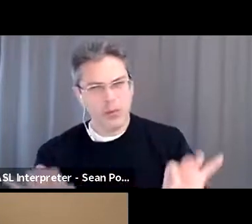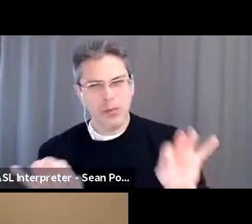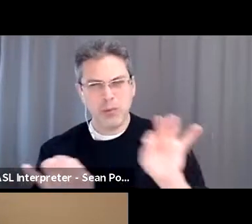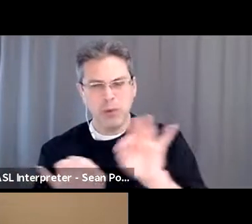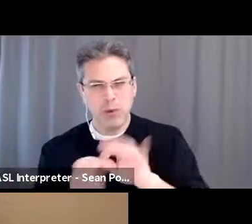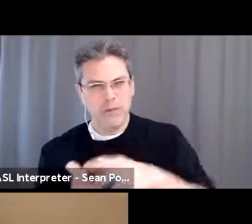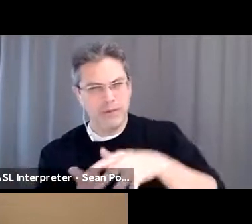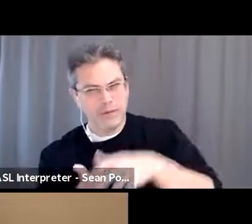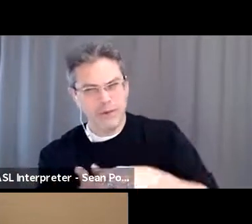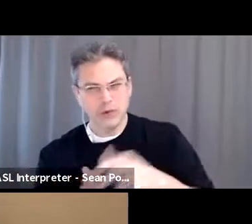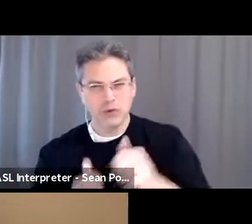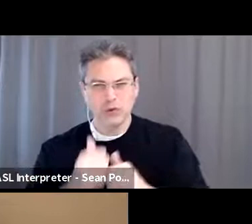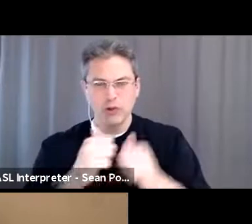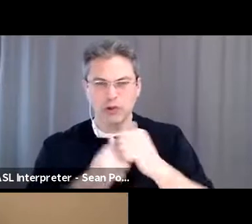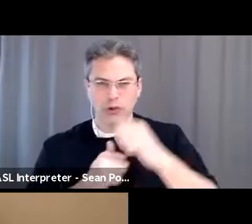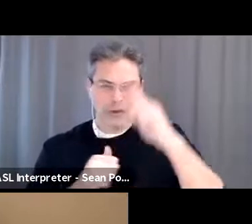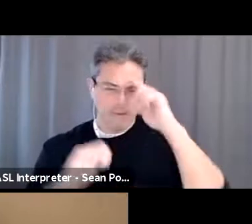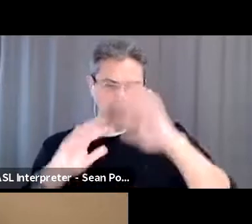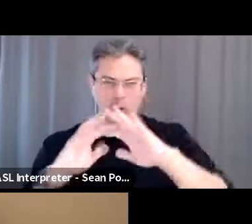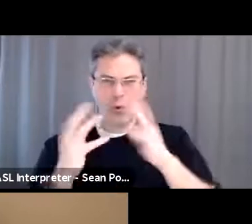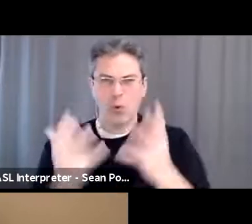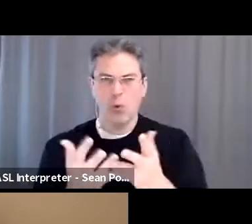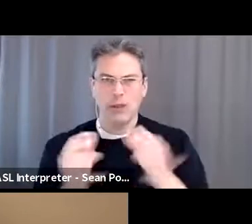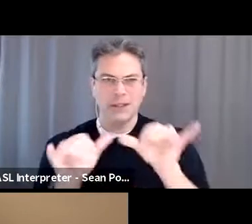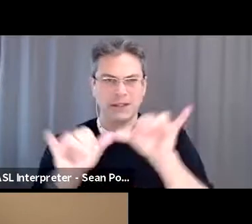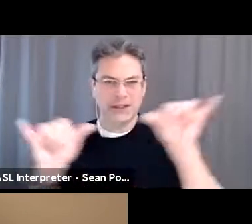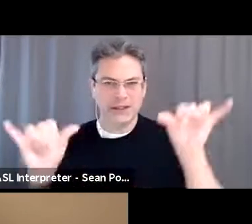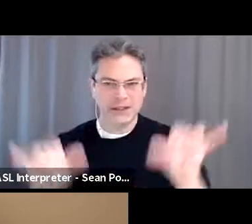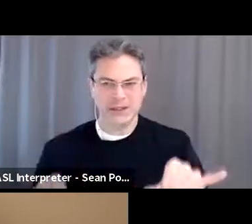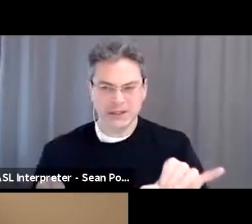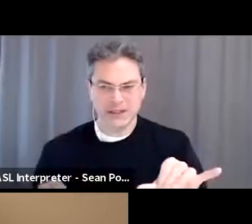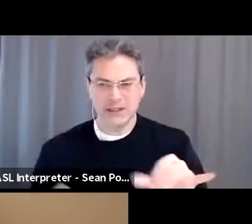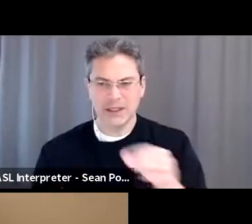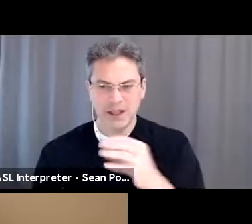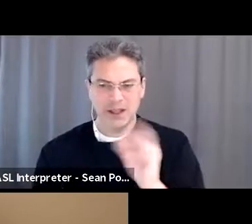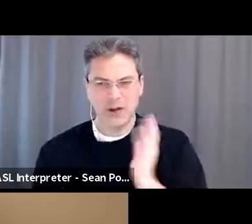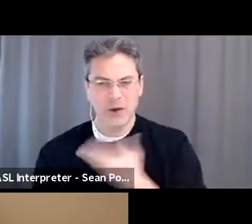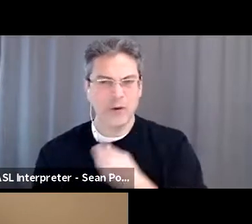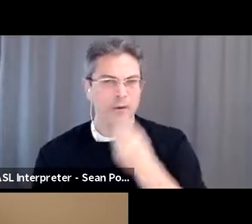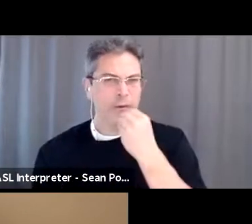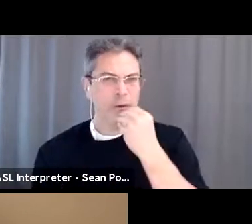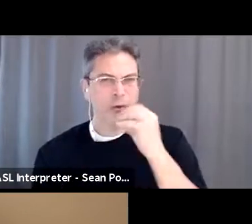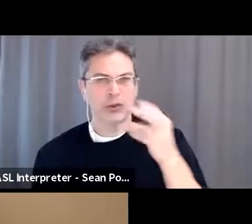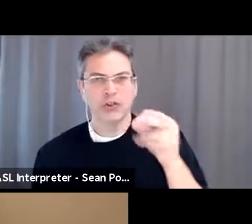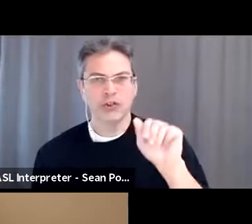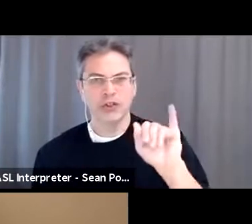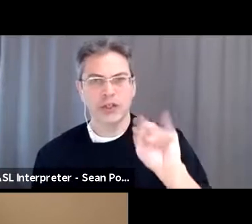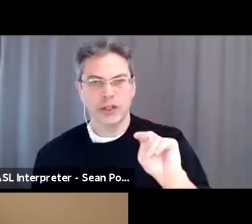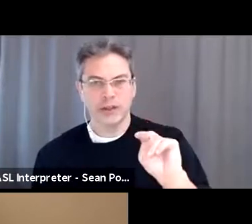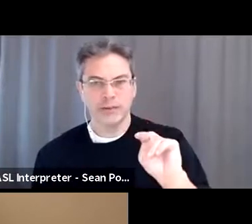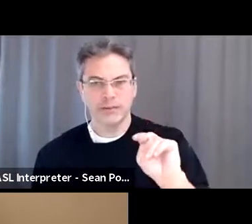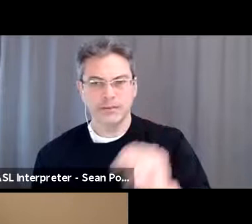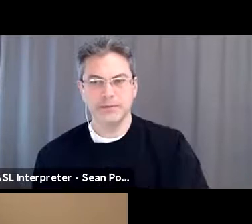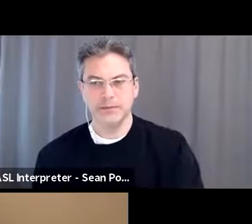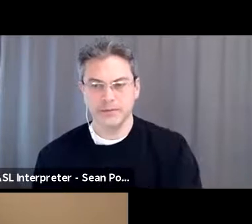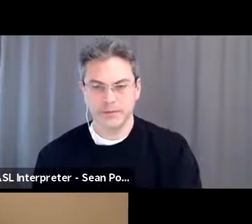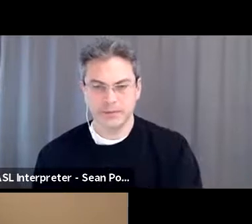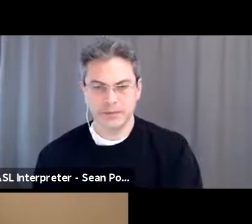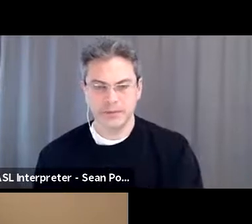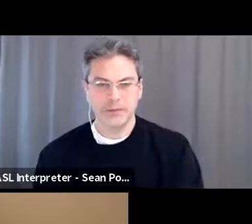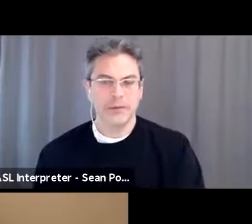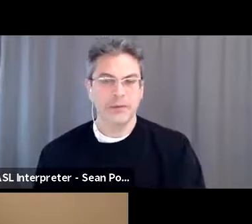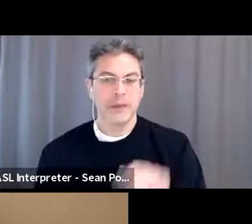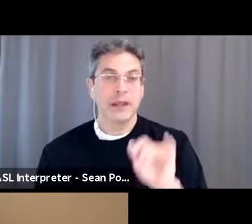health systems and our sustainable food chains. And if we get empty medical